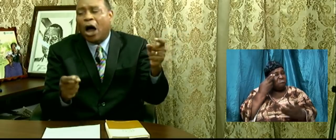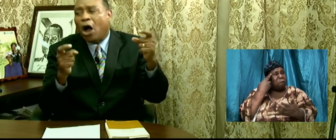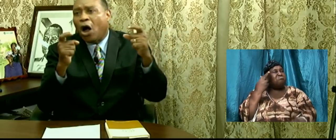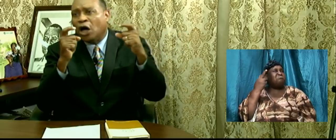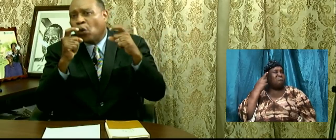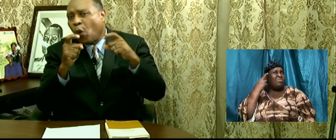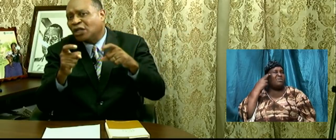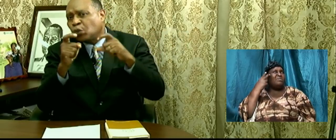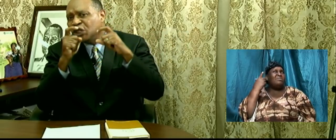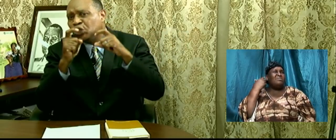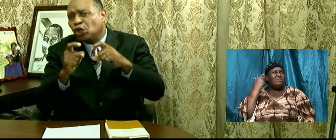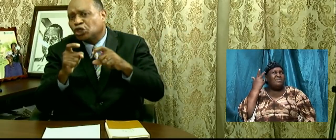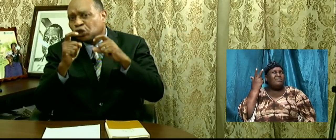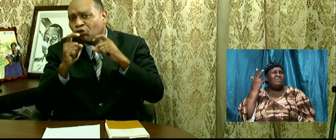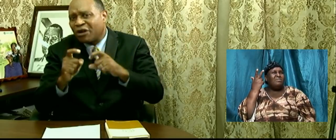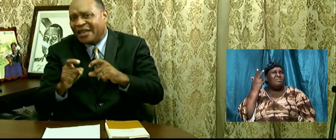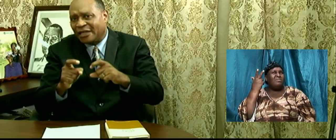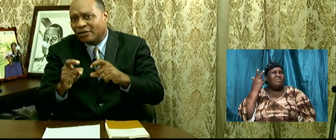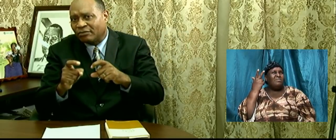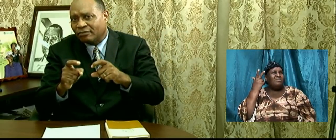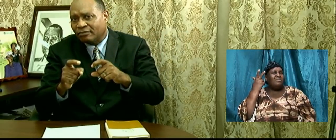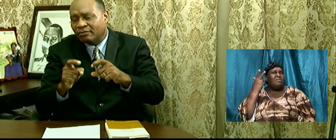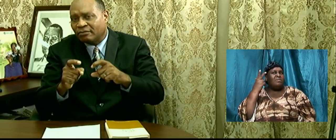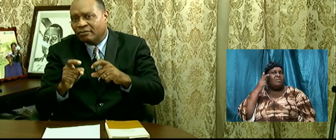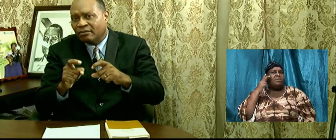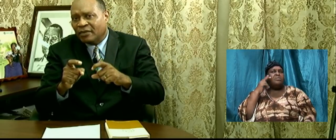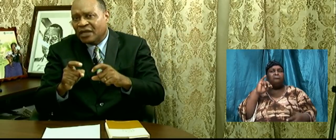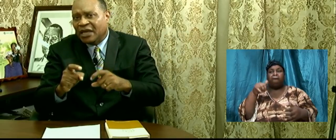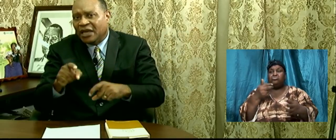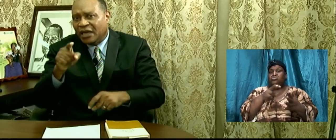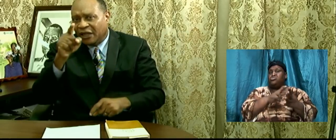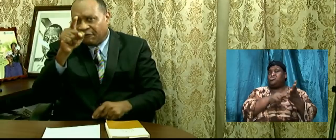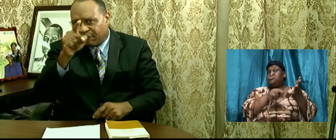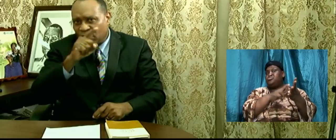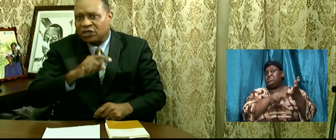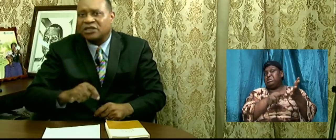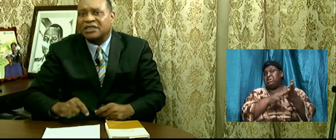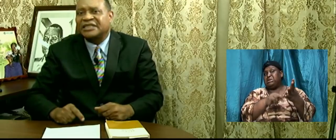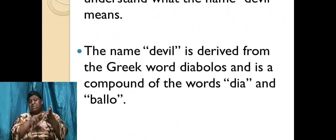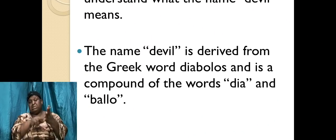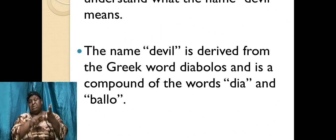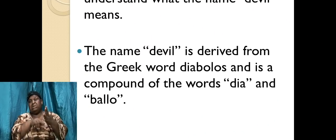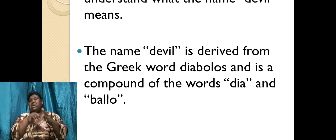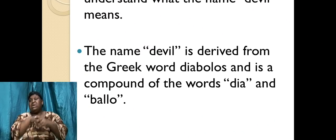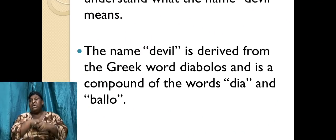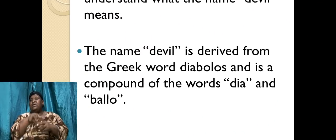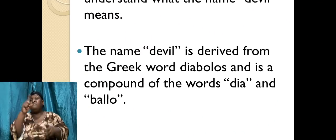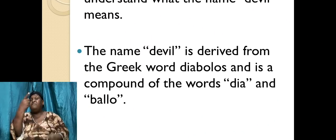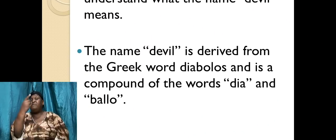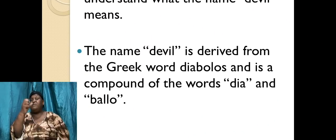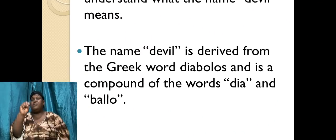on what we just read in 1st Samuel